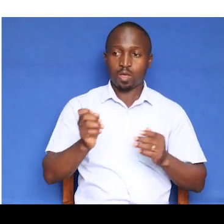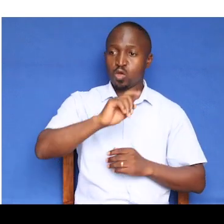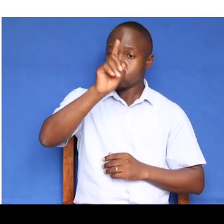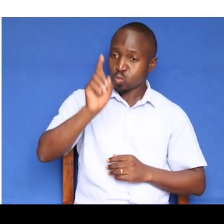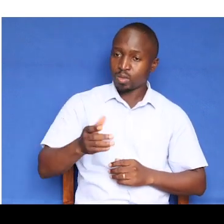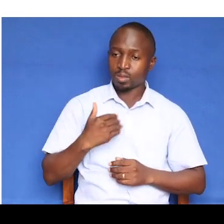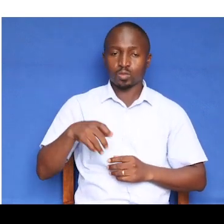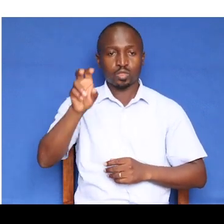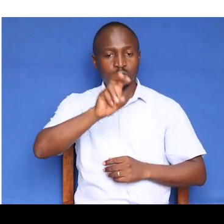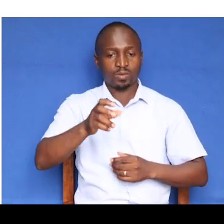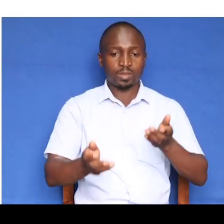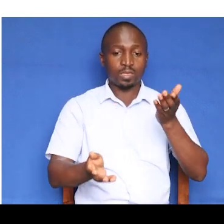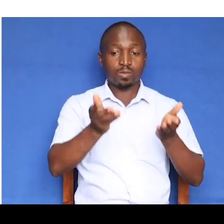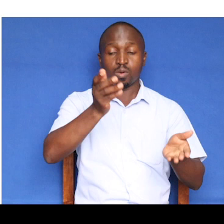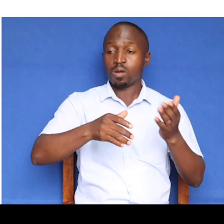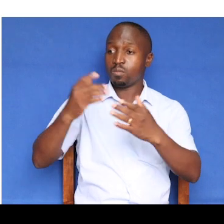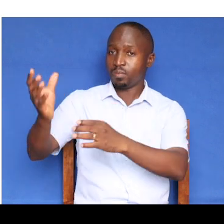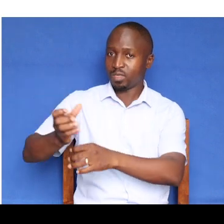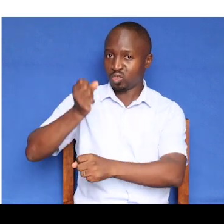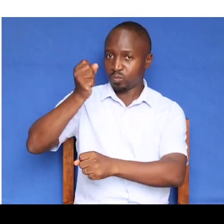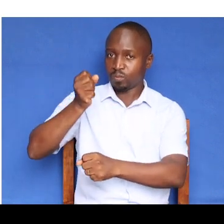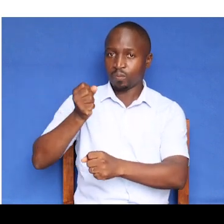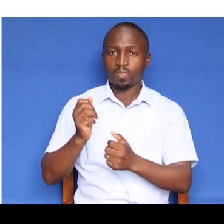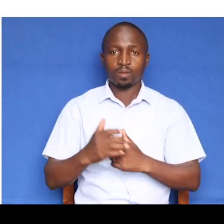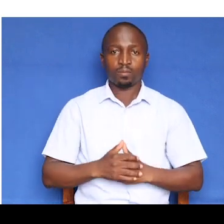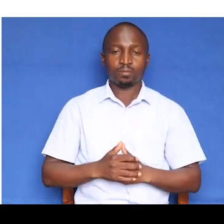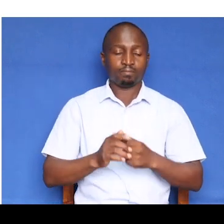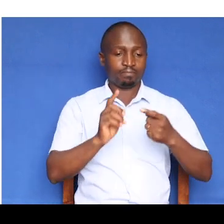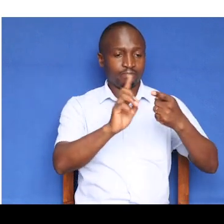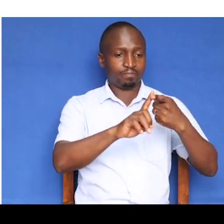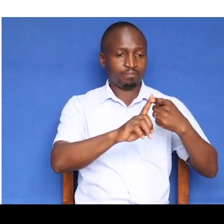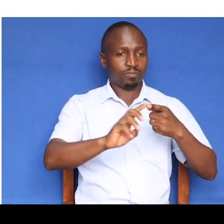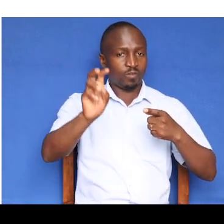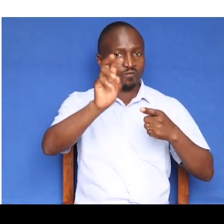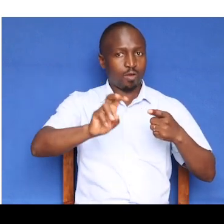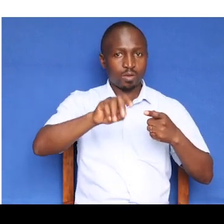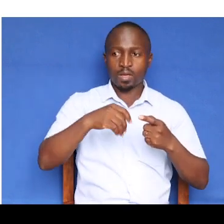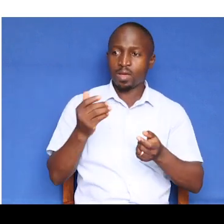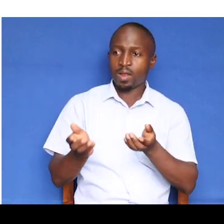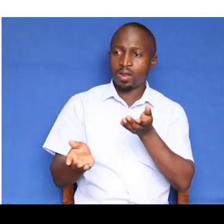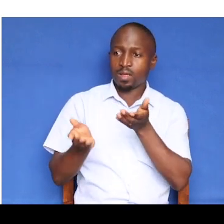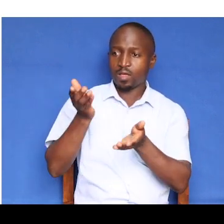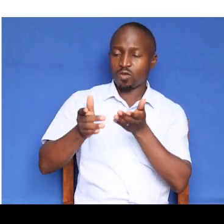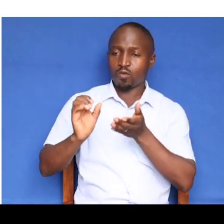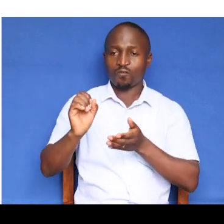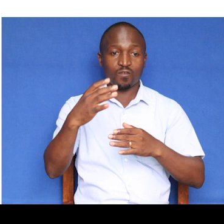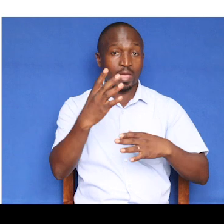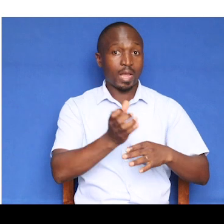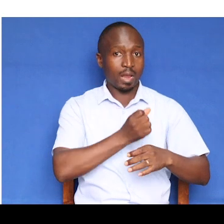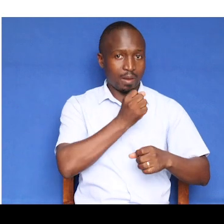to compute level of income. A, calculate the level of income. Our